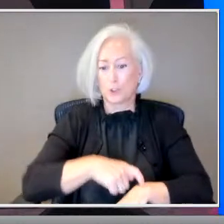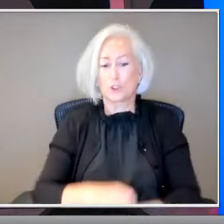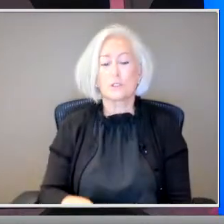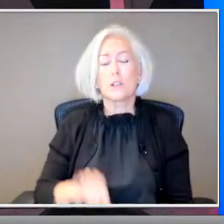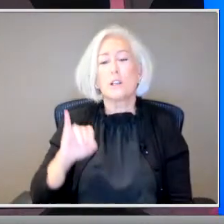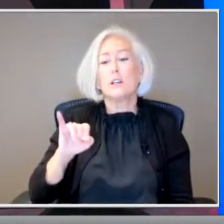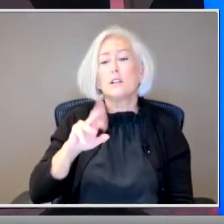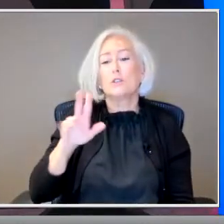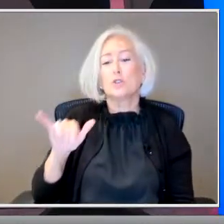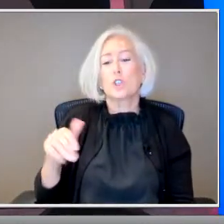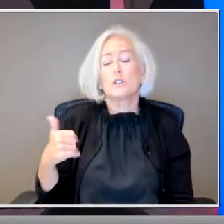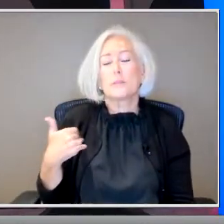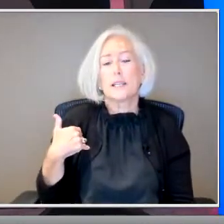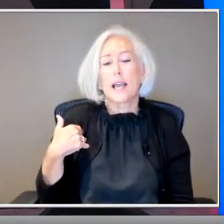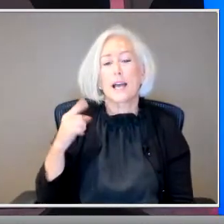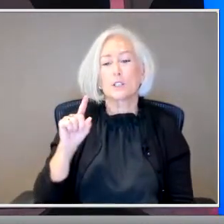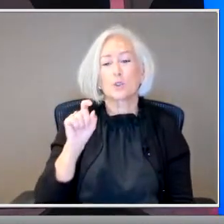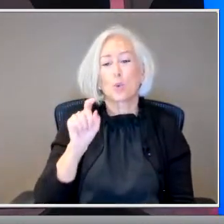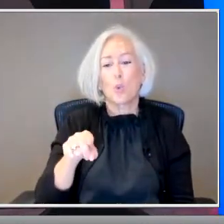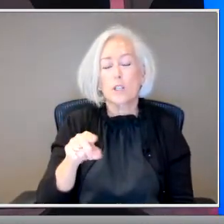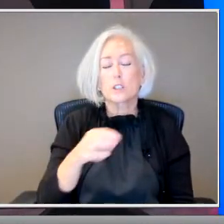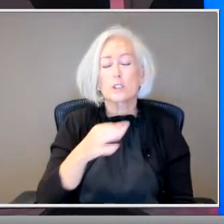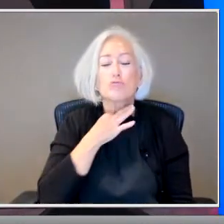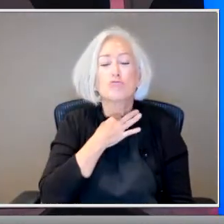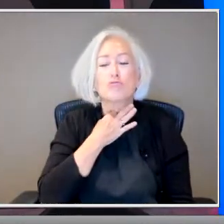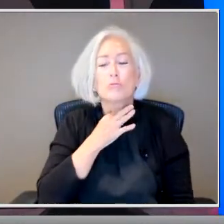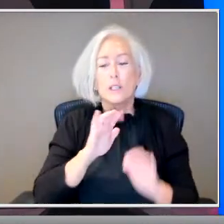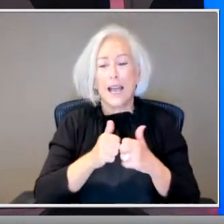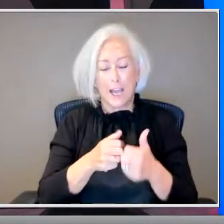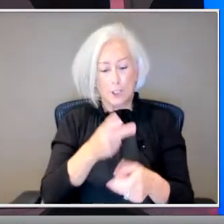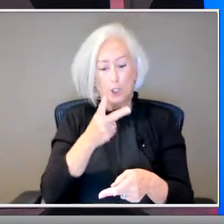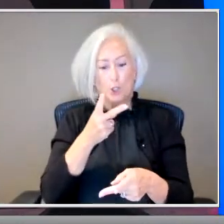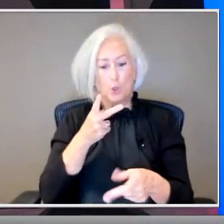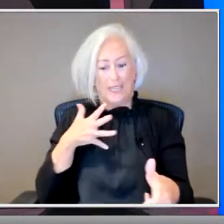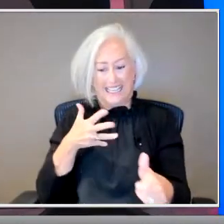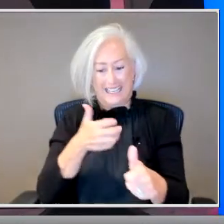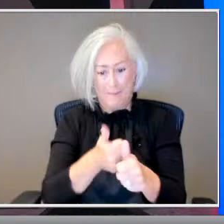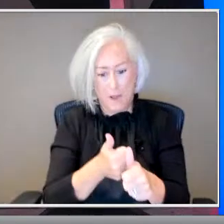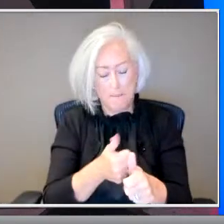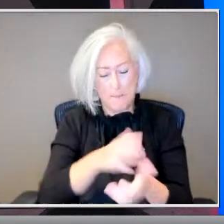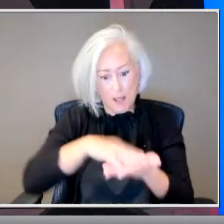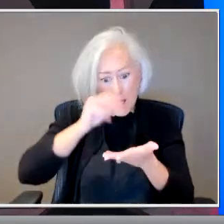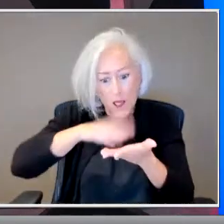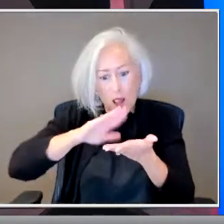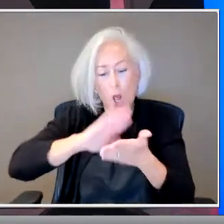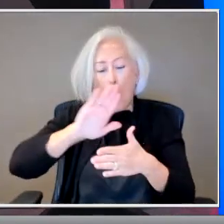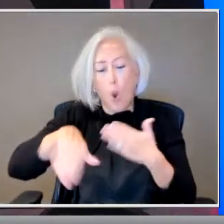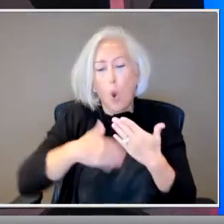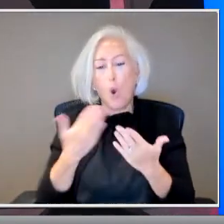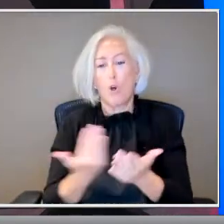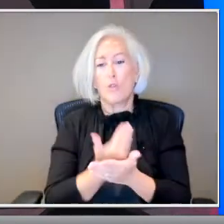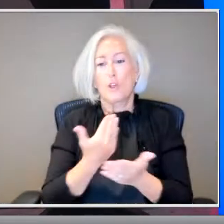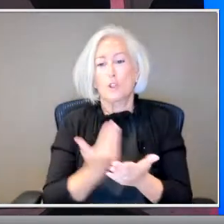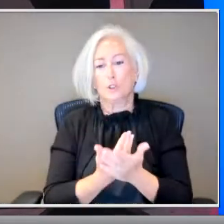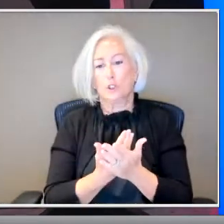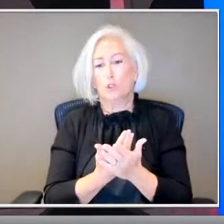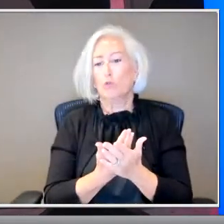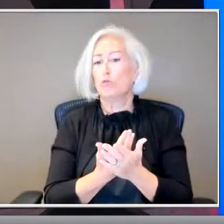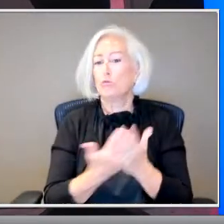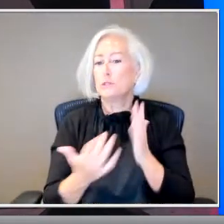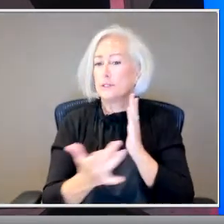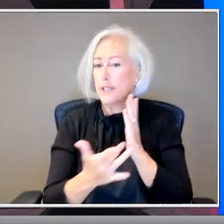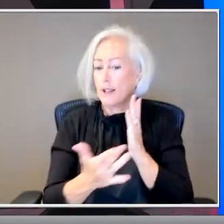touches on the training. He wants to know, how do you keep up with and learn how to use all the new techniques as stuff like this continues to